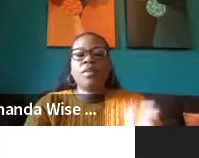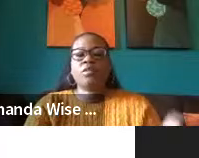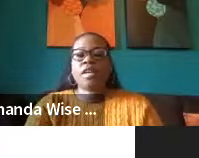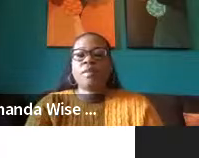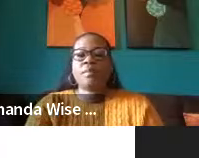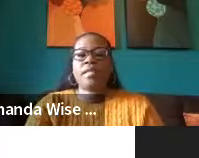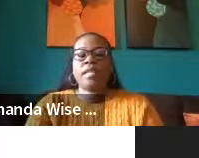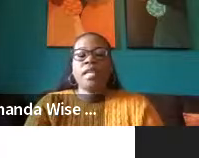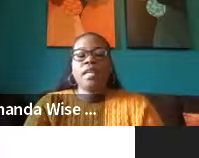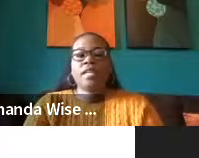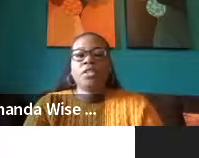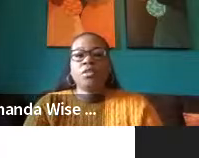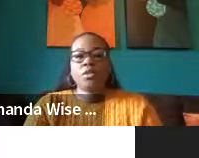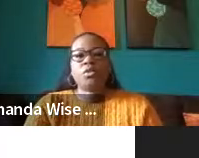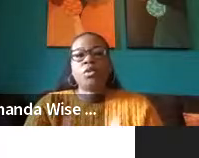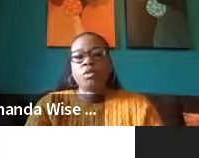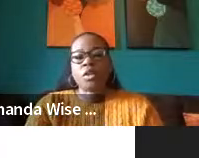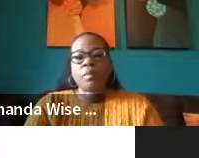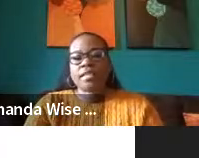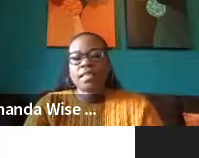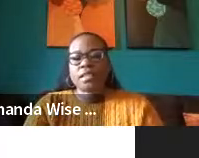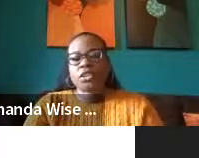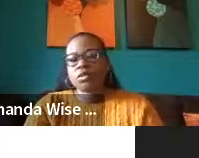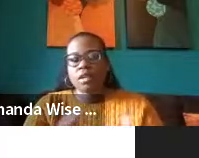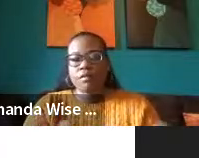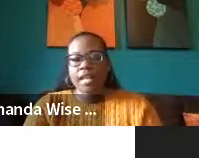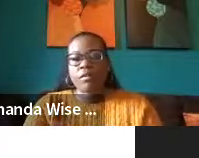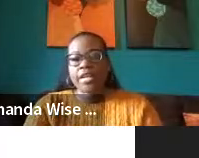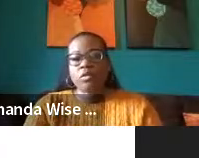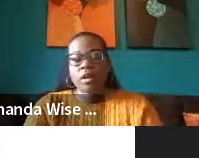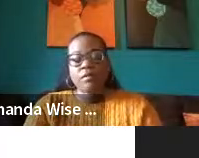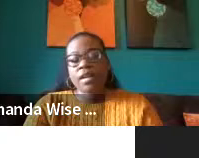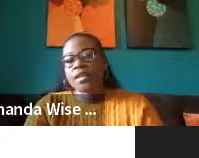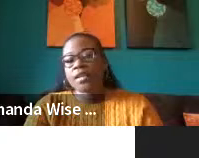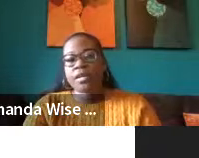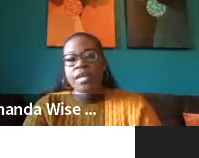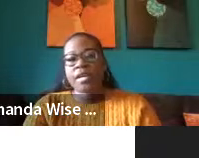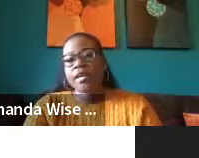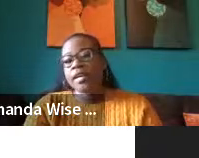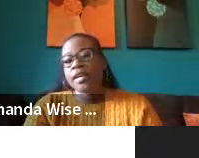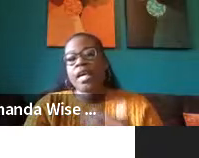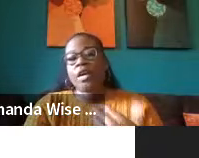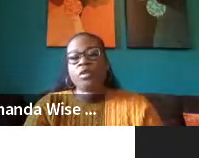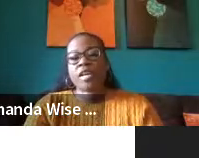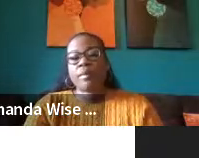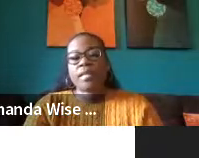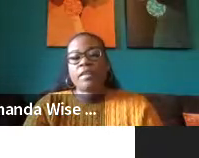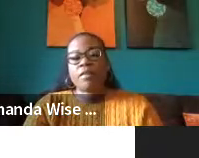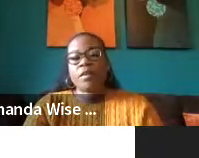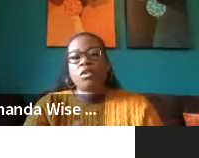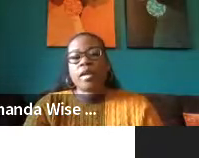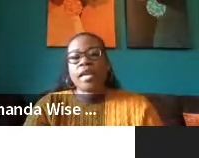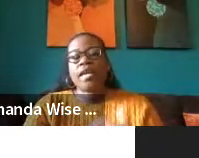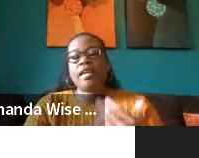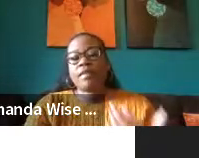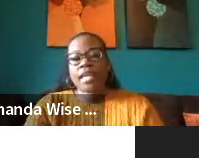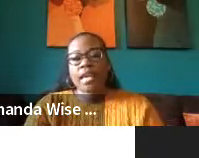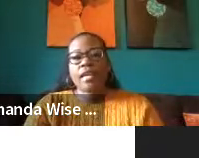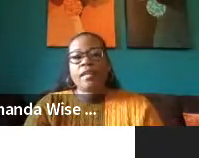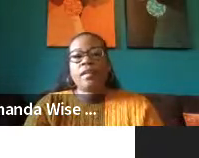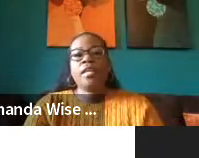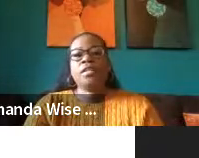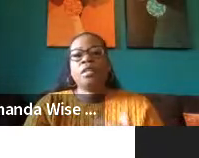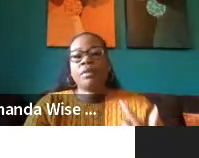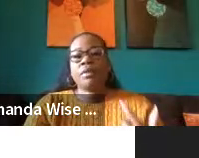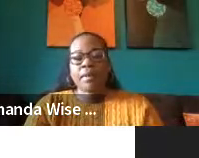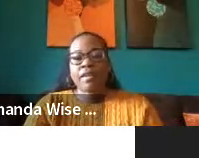clients, I always recommend that you use Google Domains, because it's usually a flat rate, $12 per year. And I always recommend that folks go ahead, if they